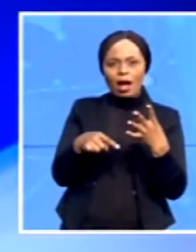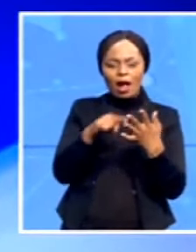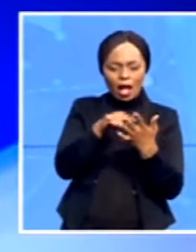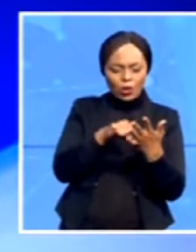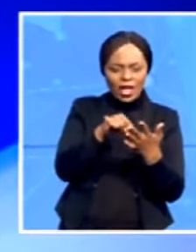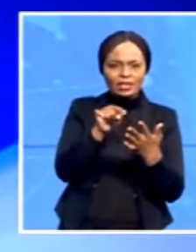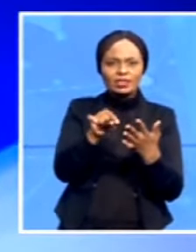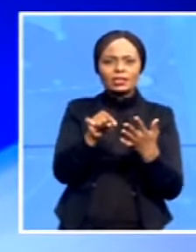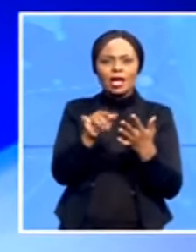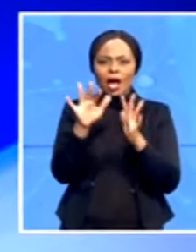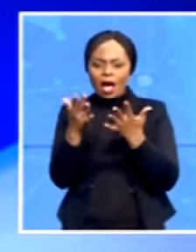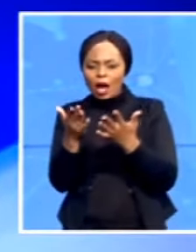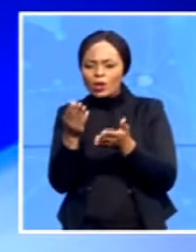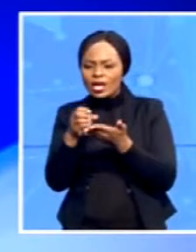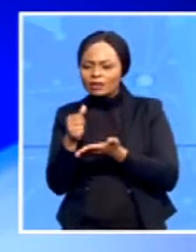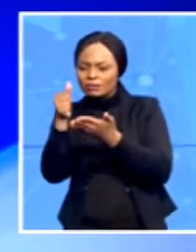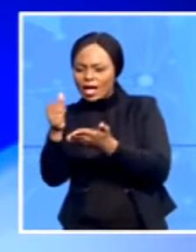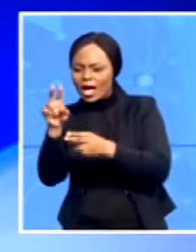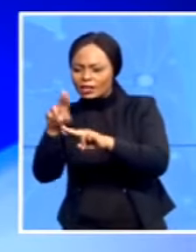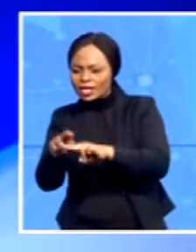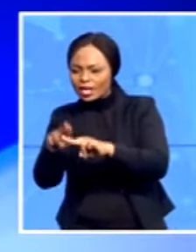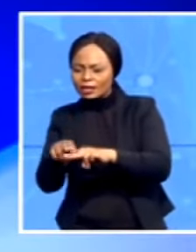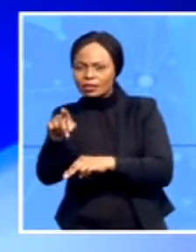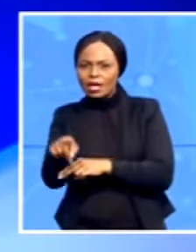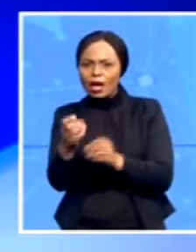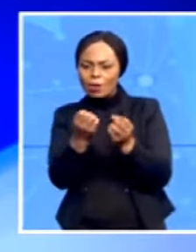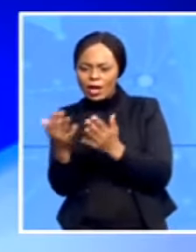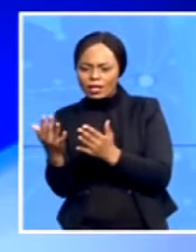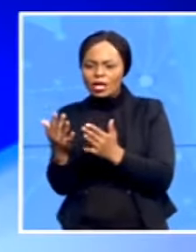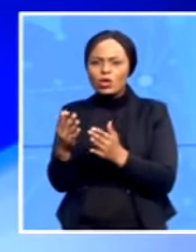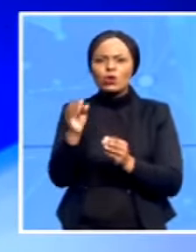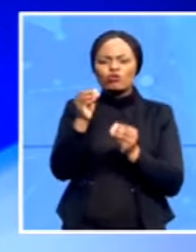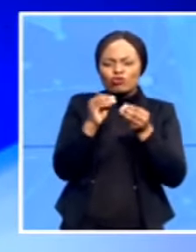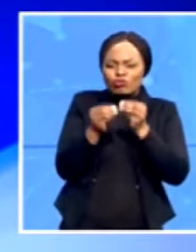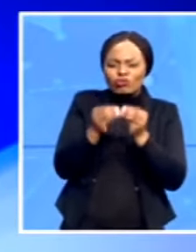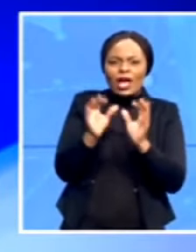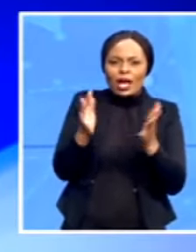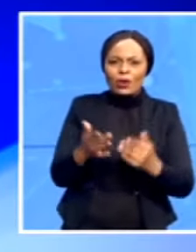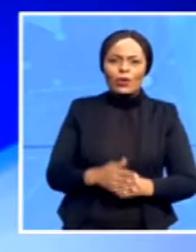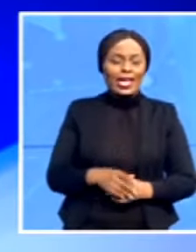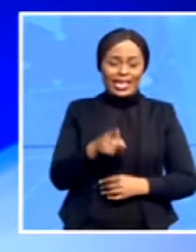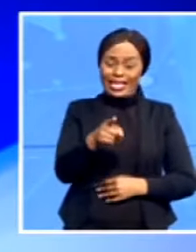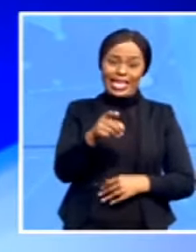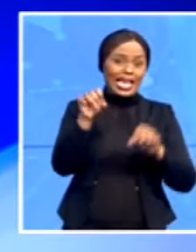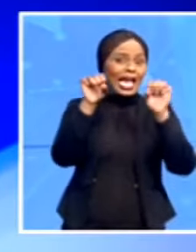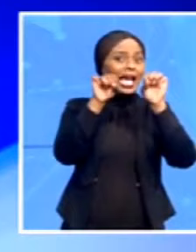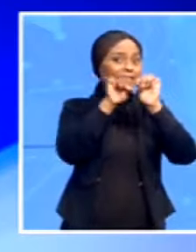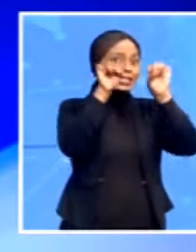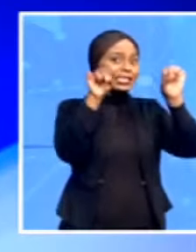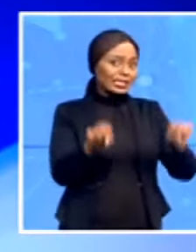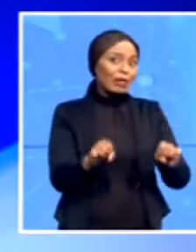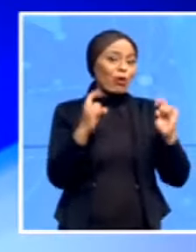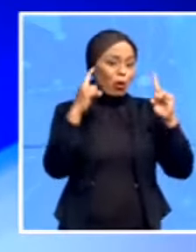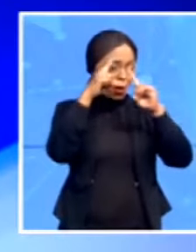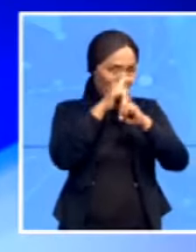won? It's a very complex system, but in general, and I'm going to be trying to simplify it. You